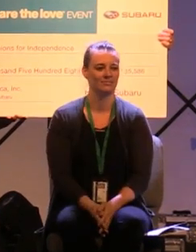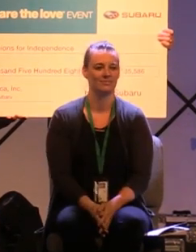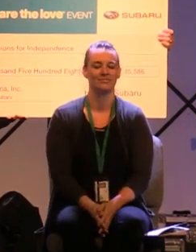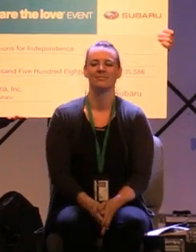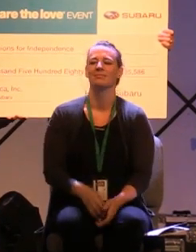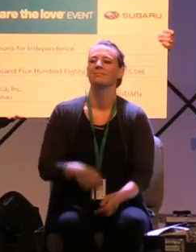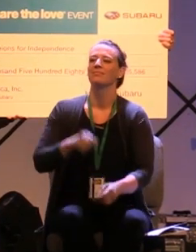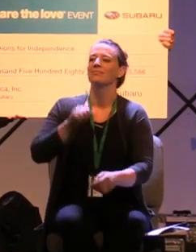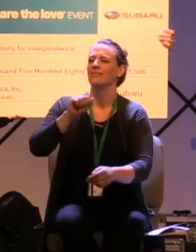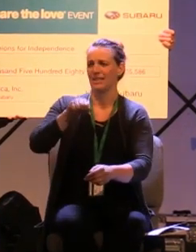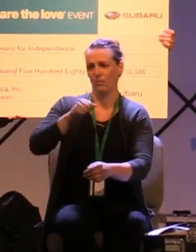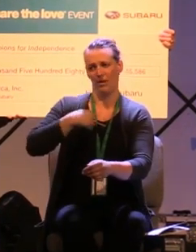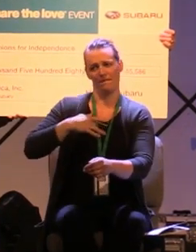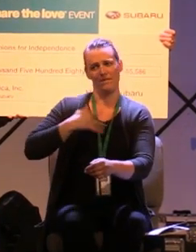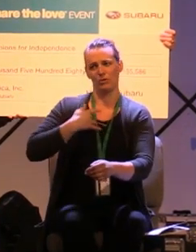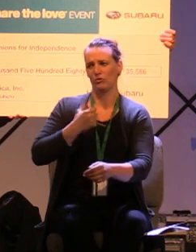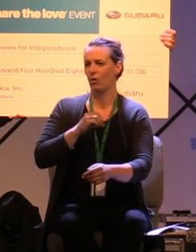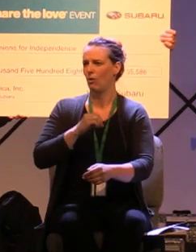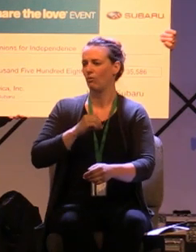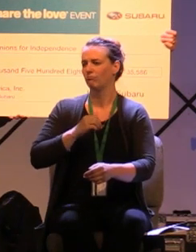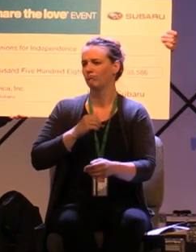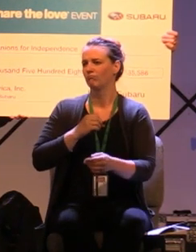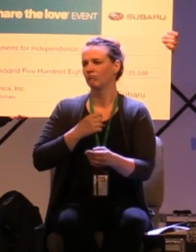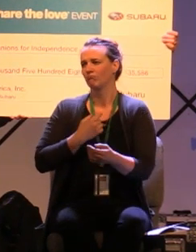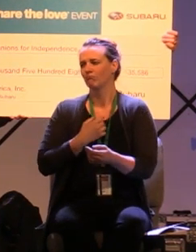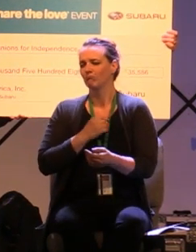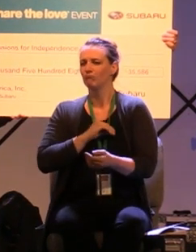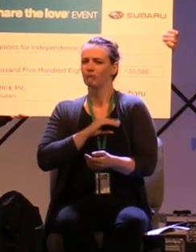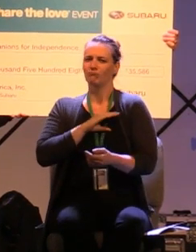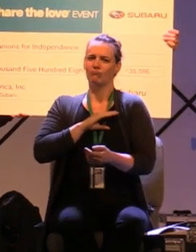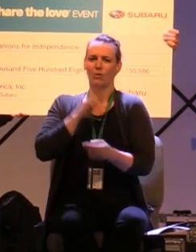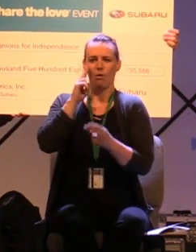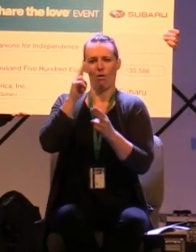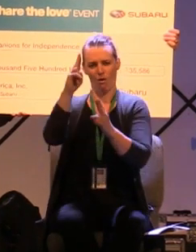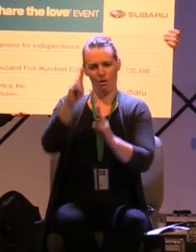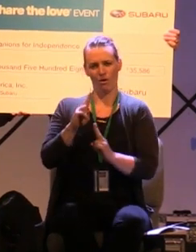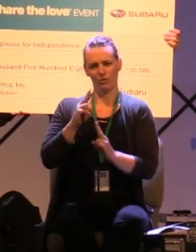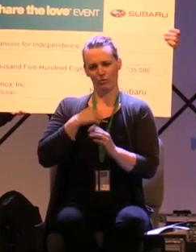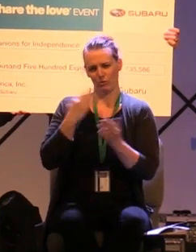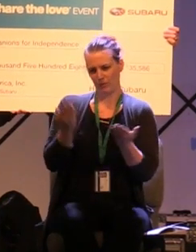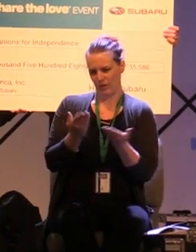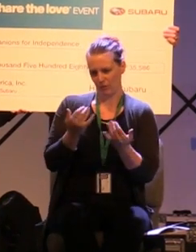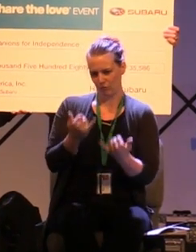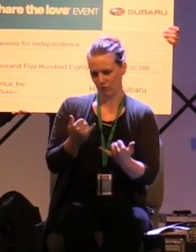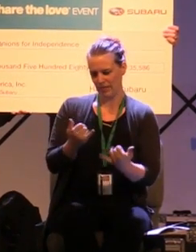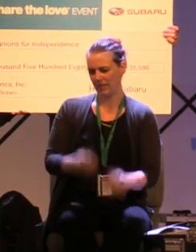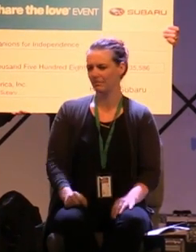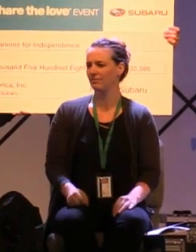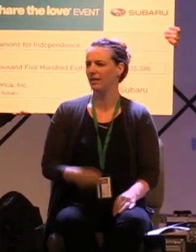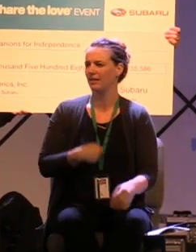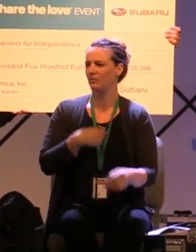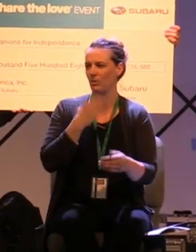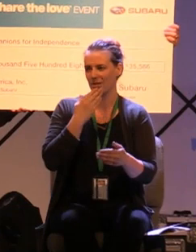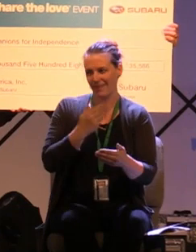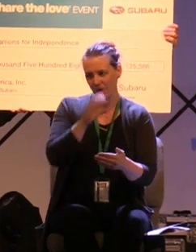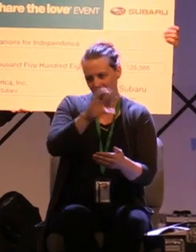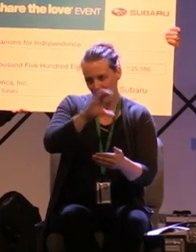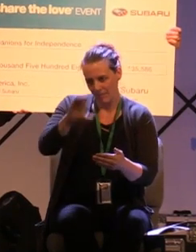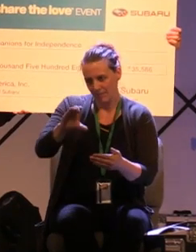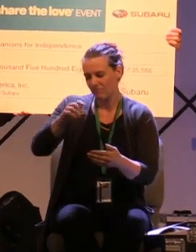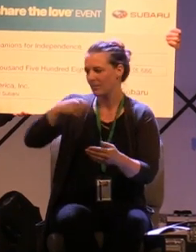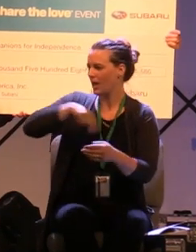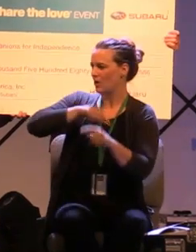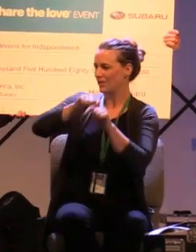So yes, we feel very fortunate, and we thank probably some of you who bought cars during that time and of course chose Canine Companions for Independence. Our